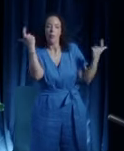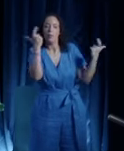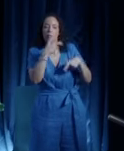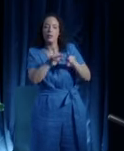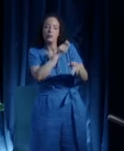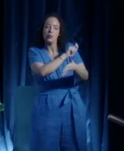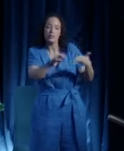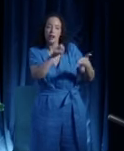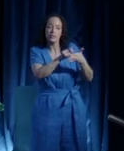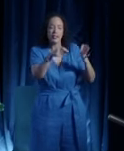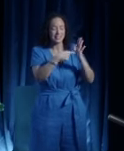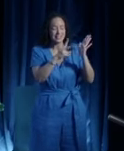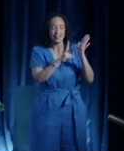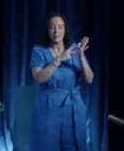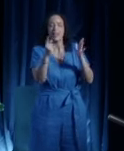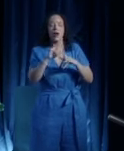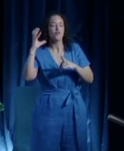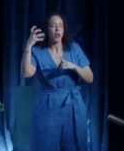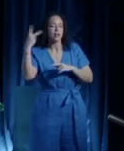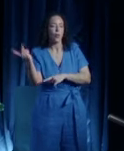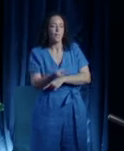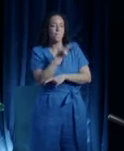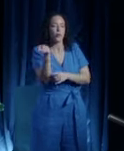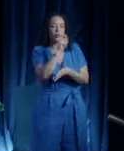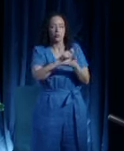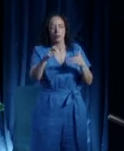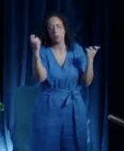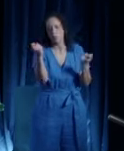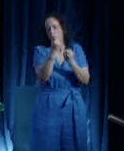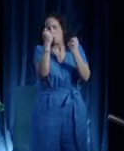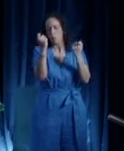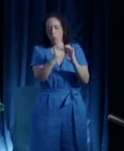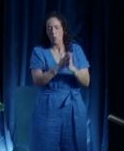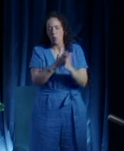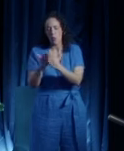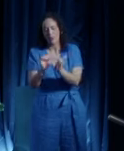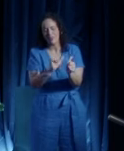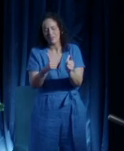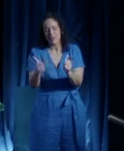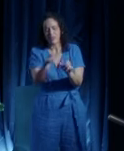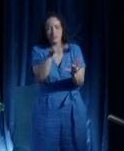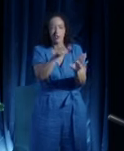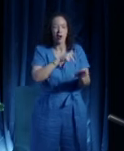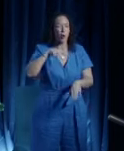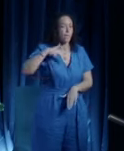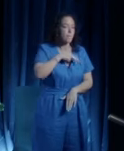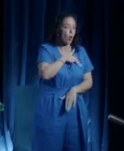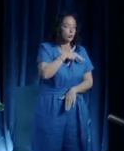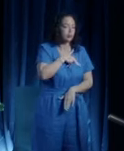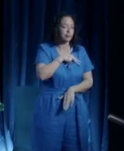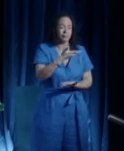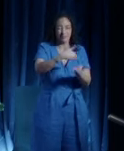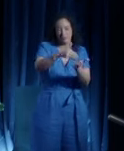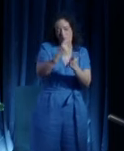and radio. He wrote the incredibly successful Young Bond series, which has now sold over 1 million copies in the